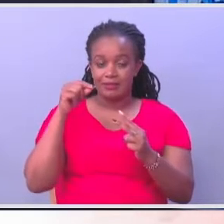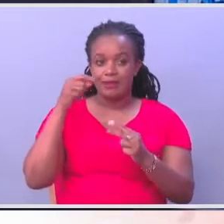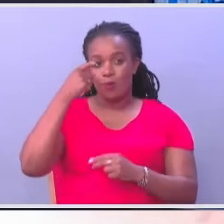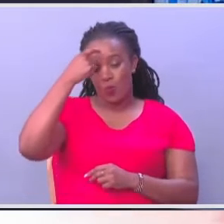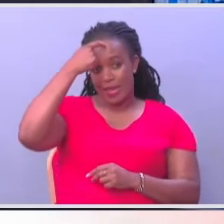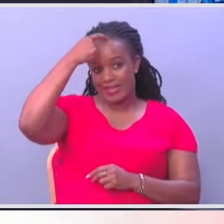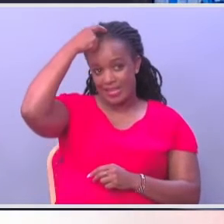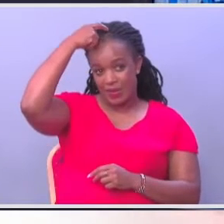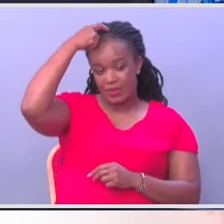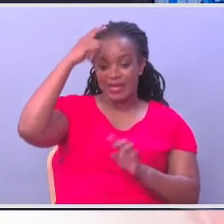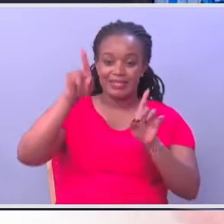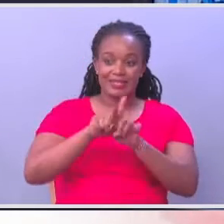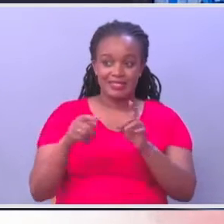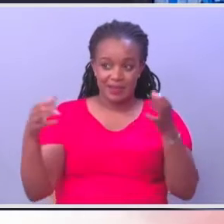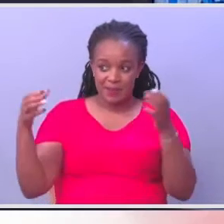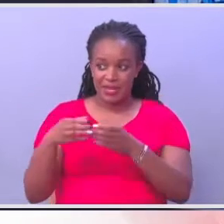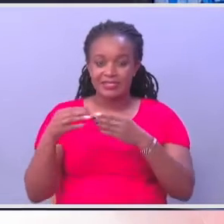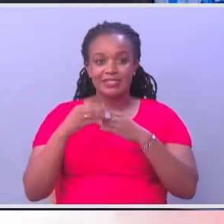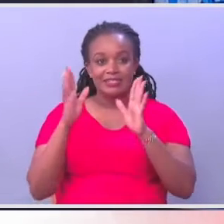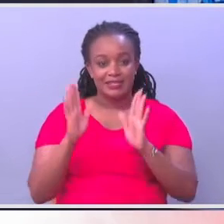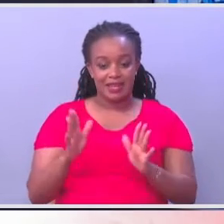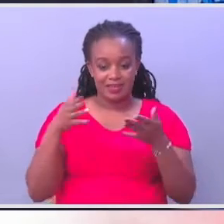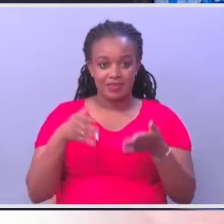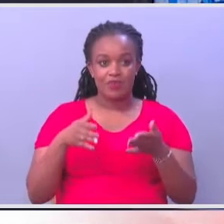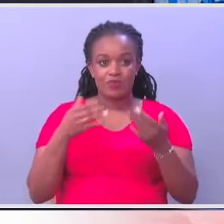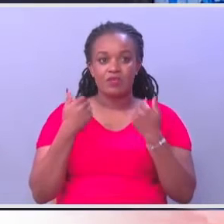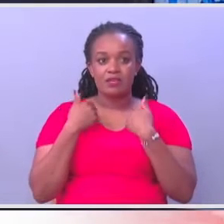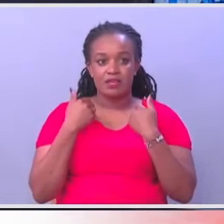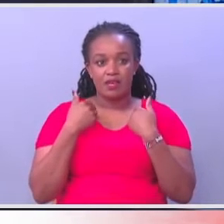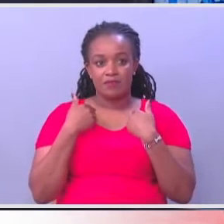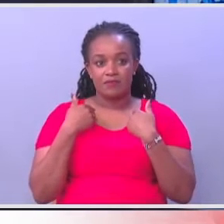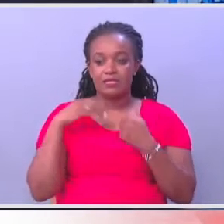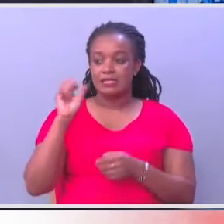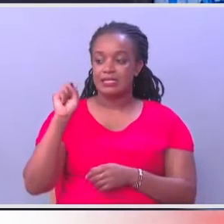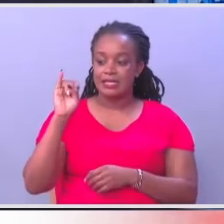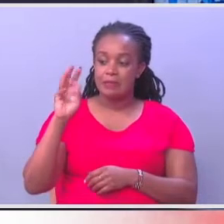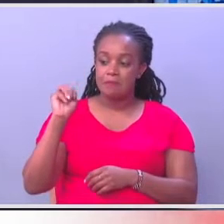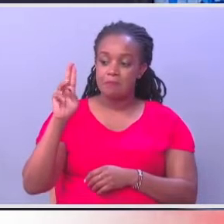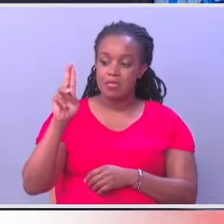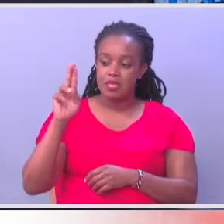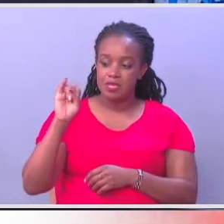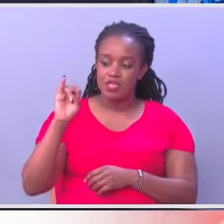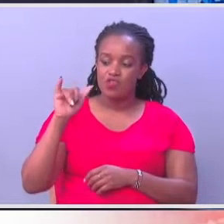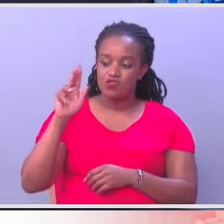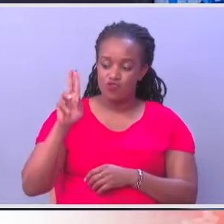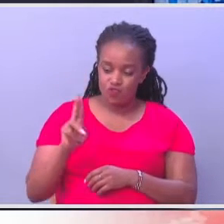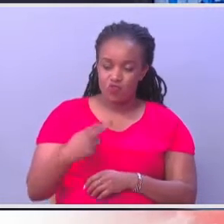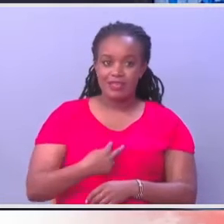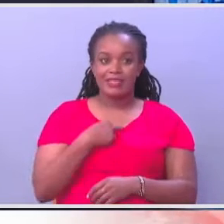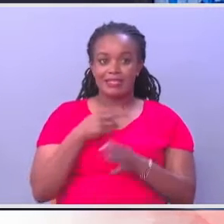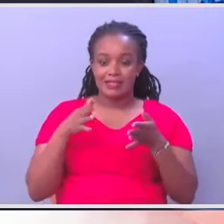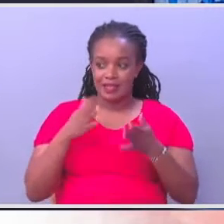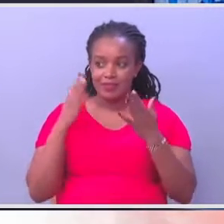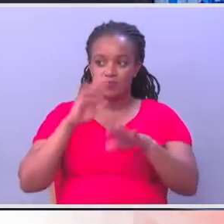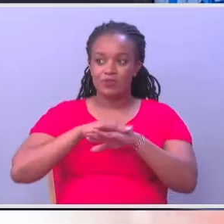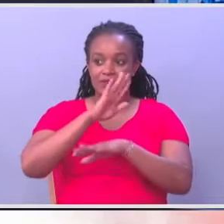Moses Wetangula as the party leader. Let's bring in Tongaren Member of Parliament Eseli Simiyu to discuss that with us. Good evening, Mheshimiwa. Thank you for